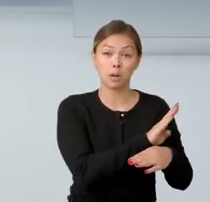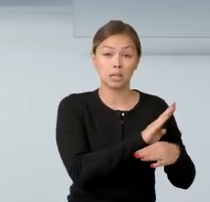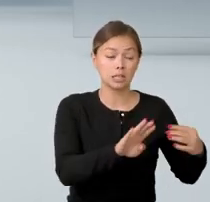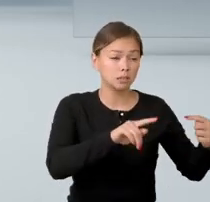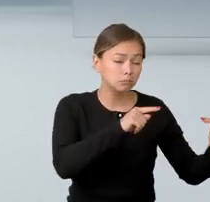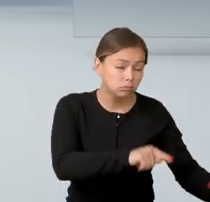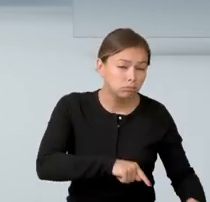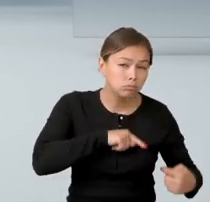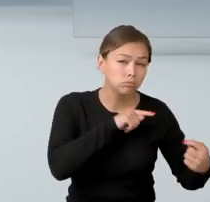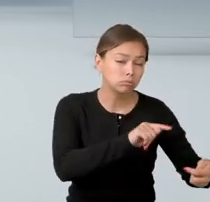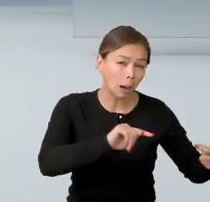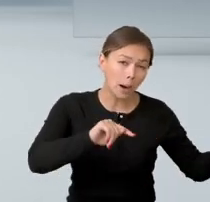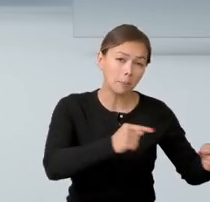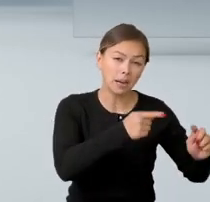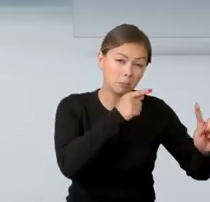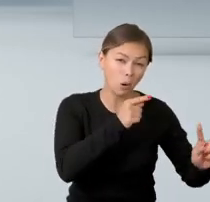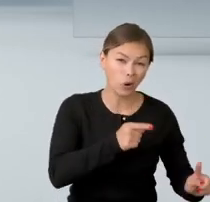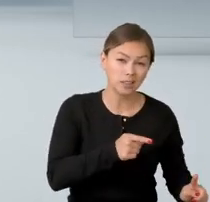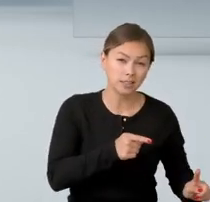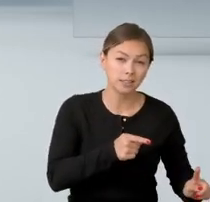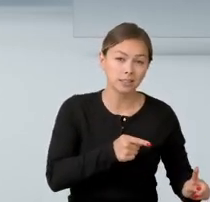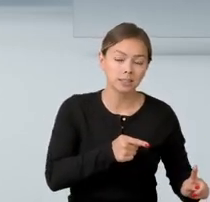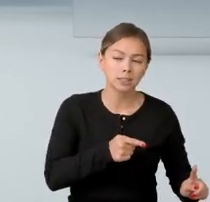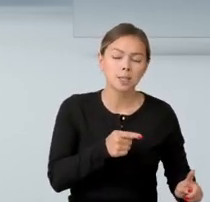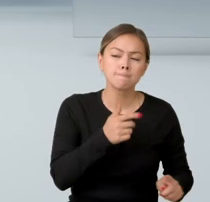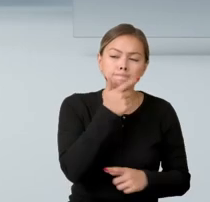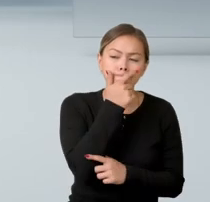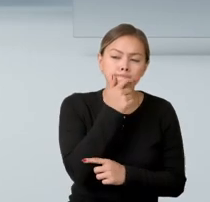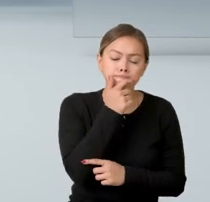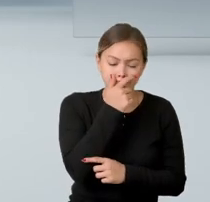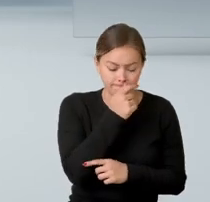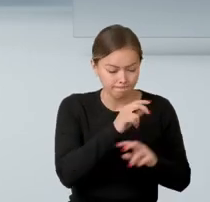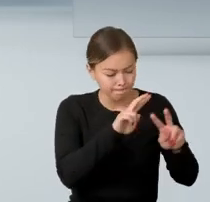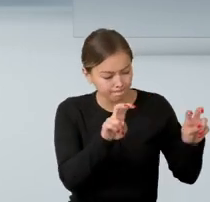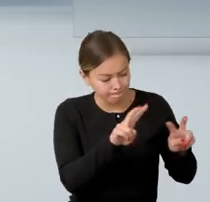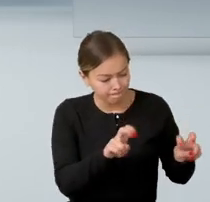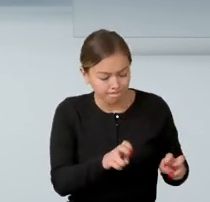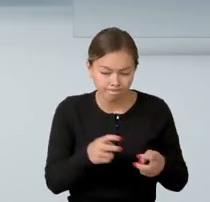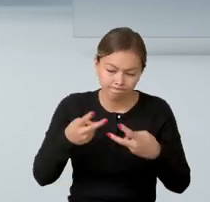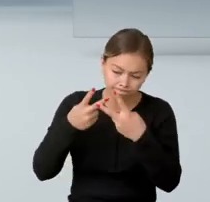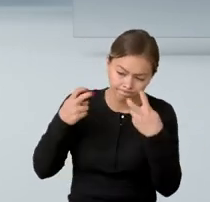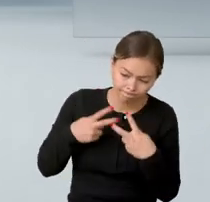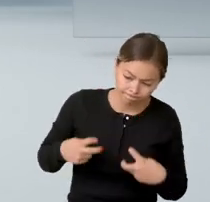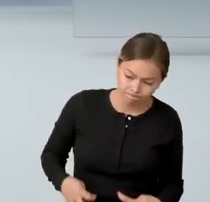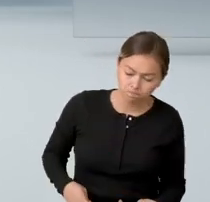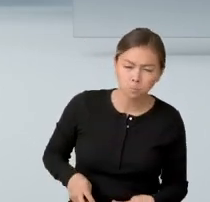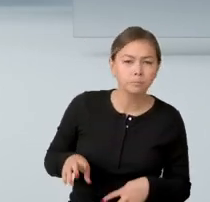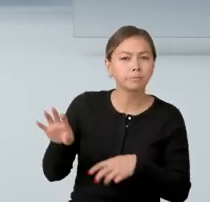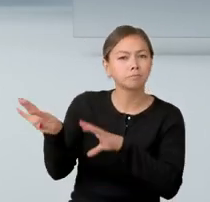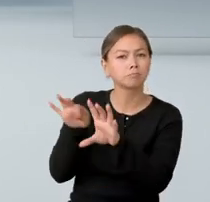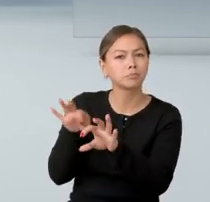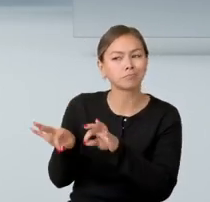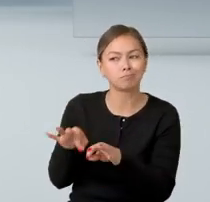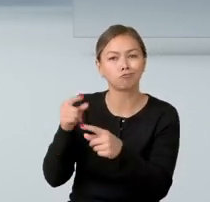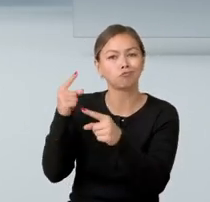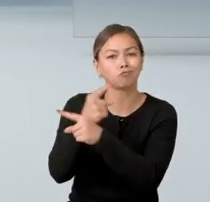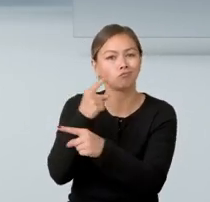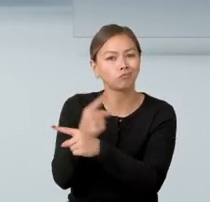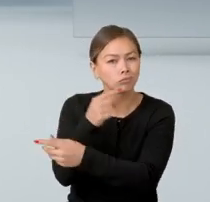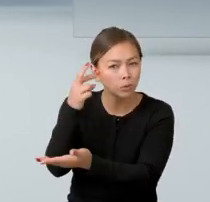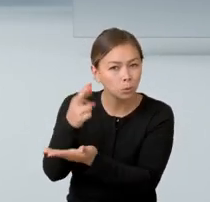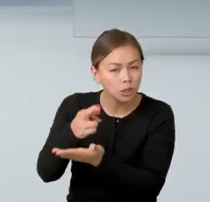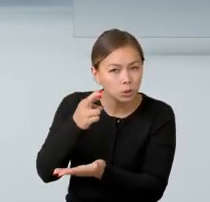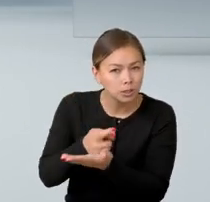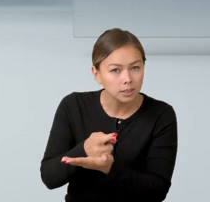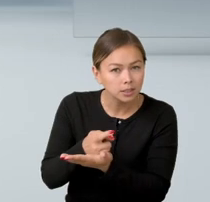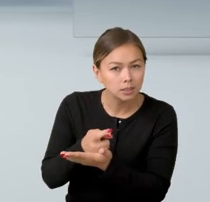uh we were able to go from the business pain points we were able to select building blocks to